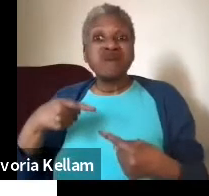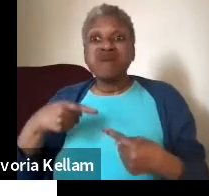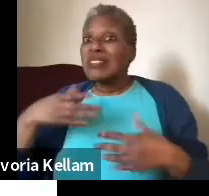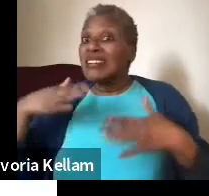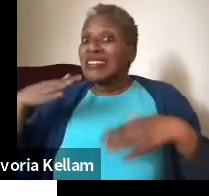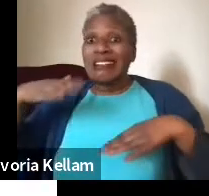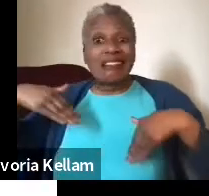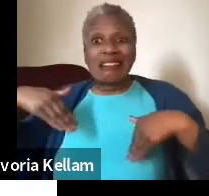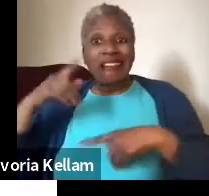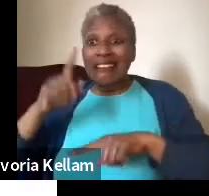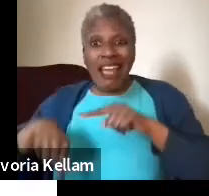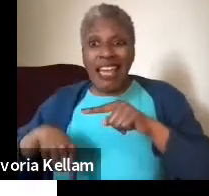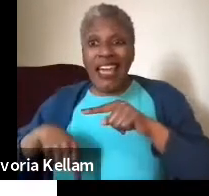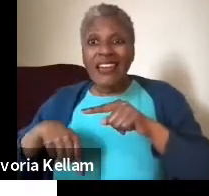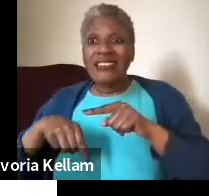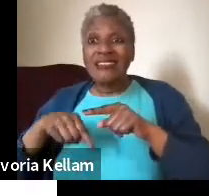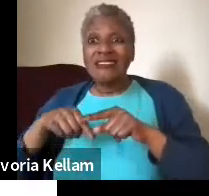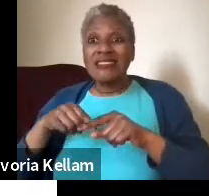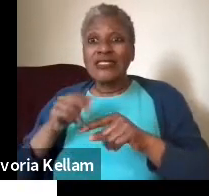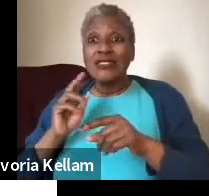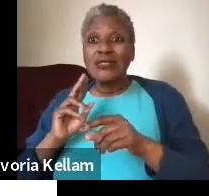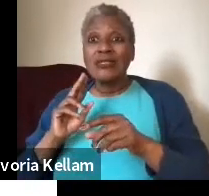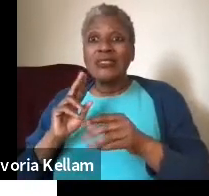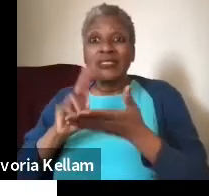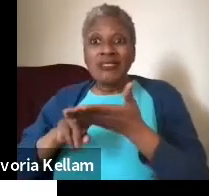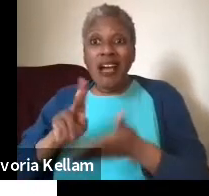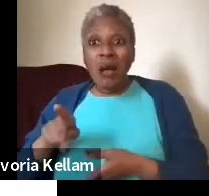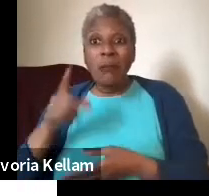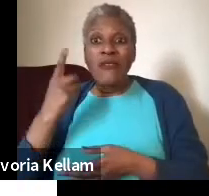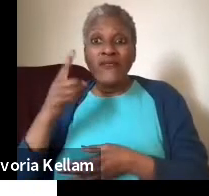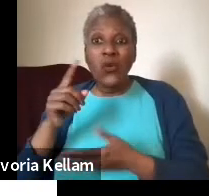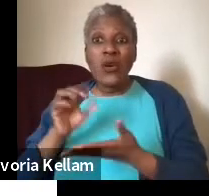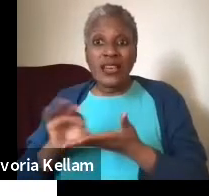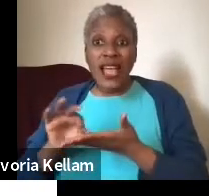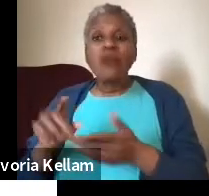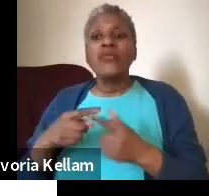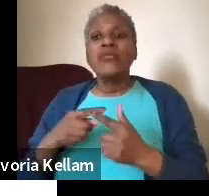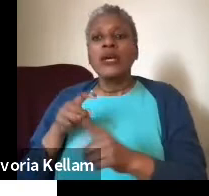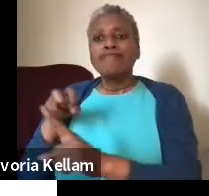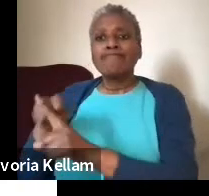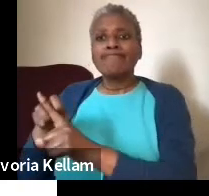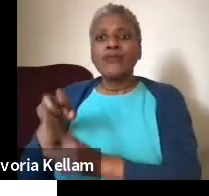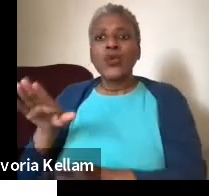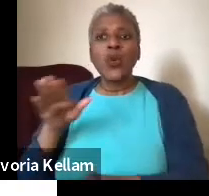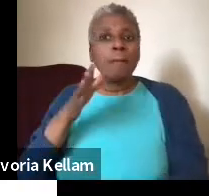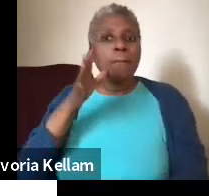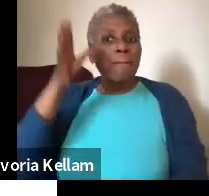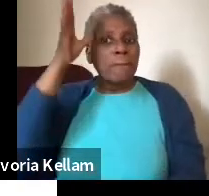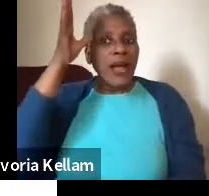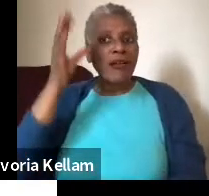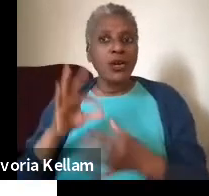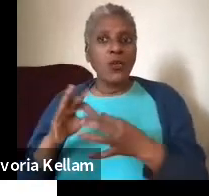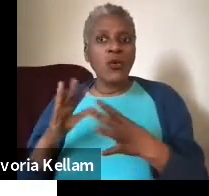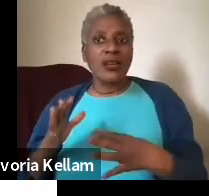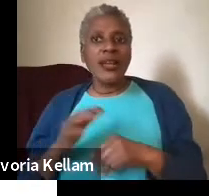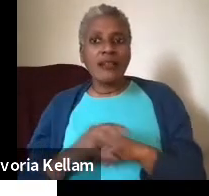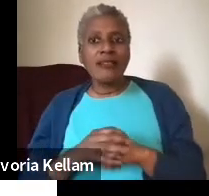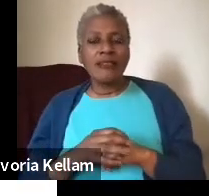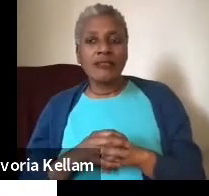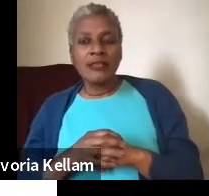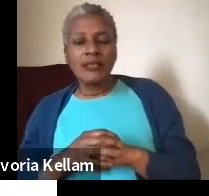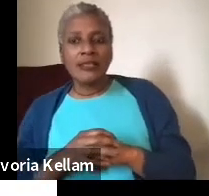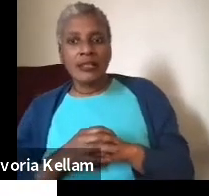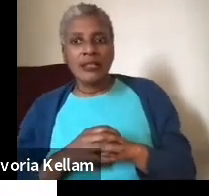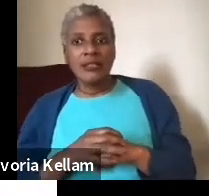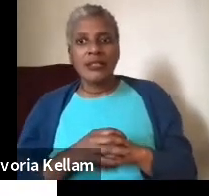getting signed up, your parent coordinator is your gatekeeper. She can help you. So every parent